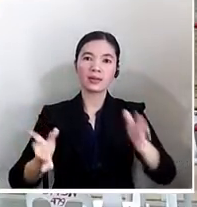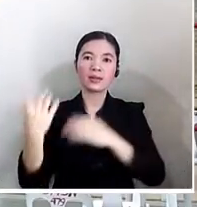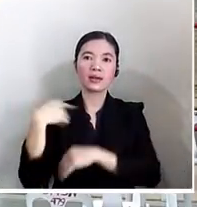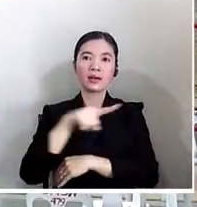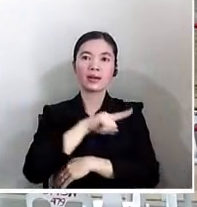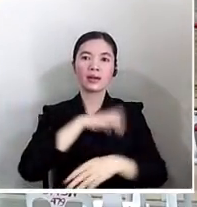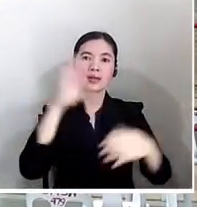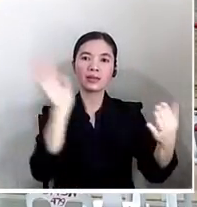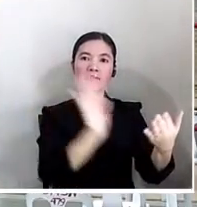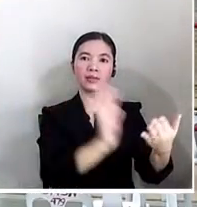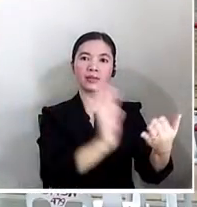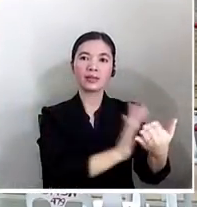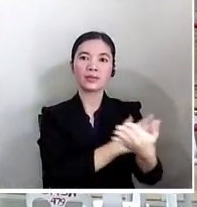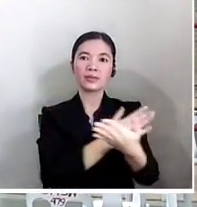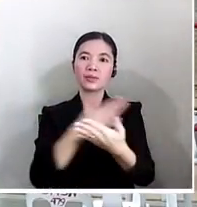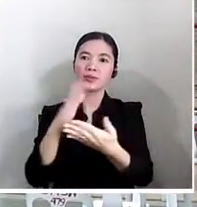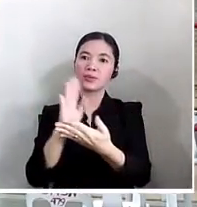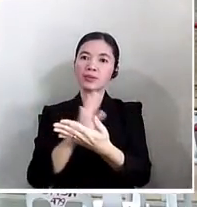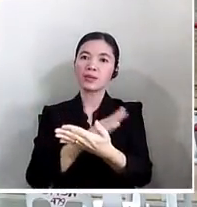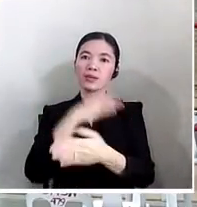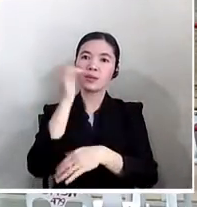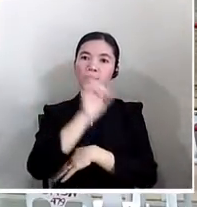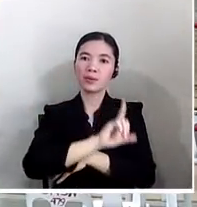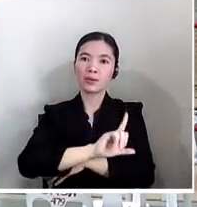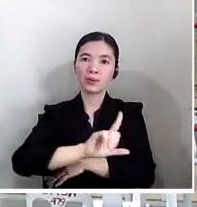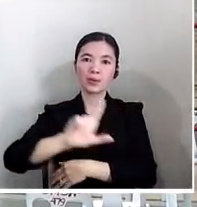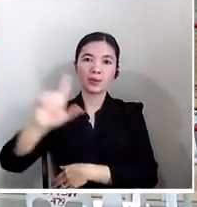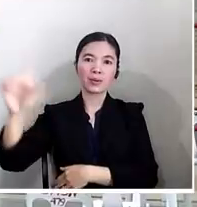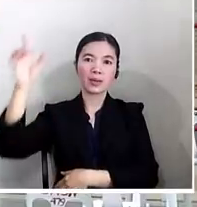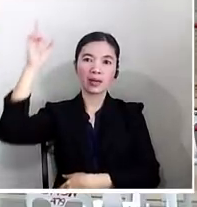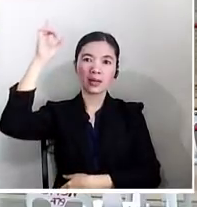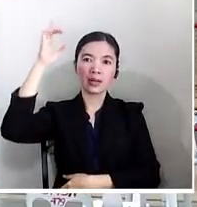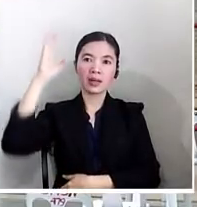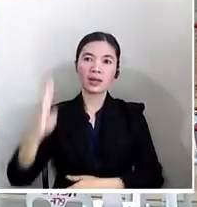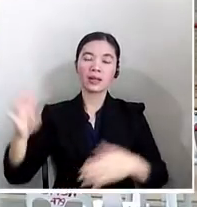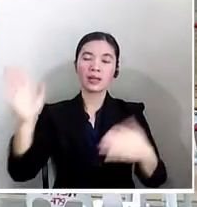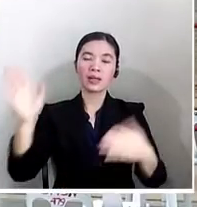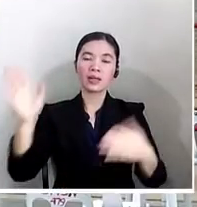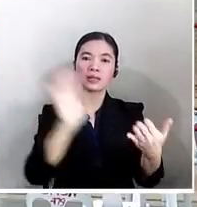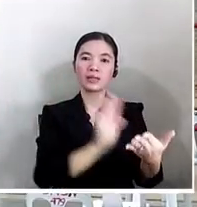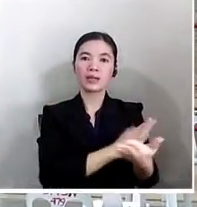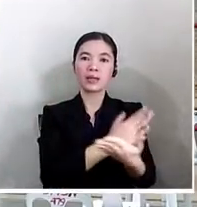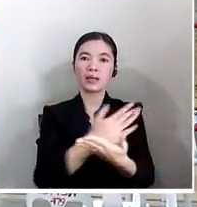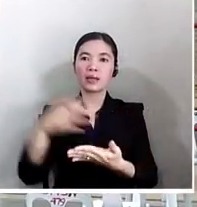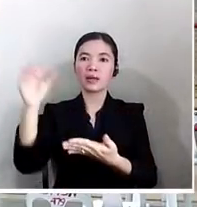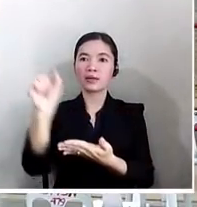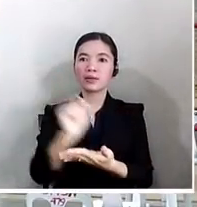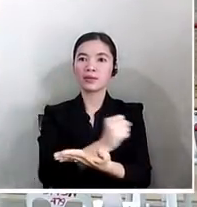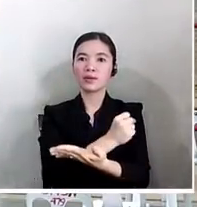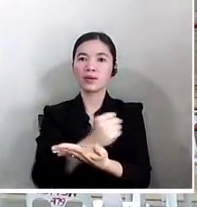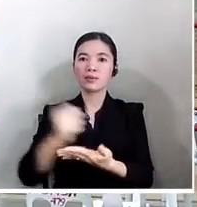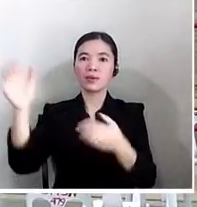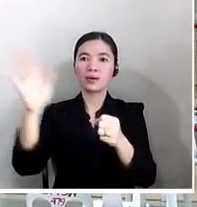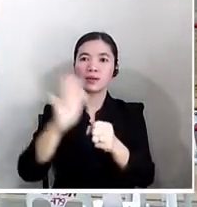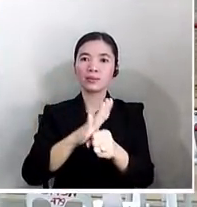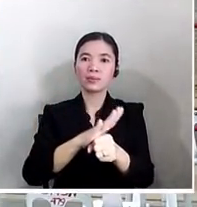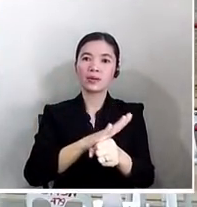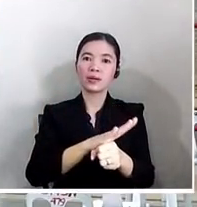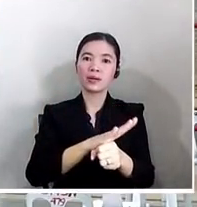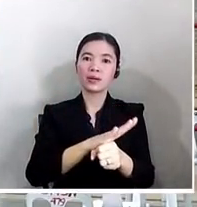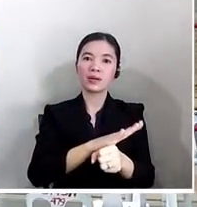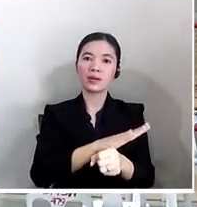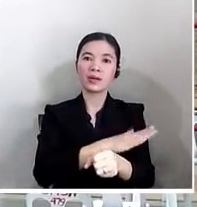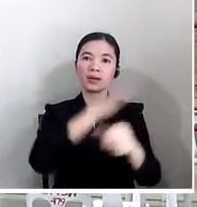let us sing to the Lord God, sing a song full of